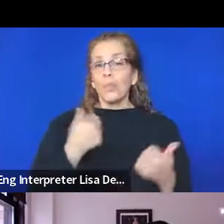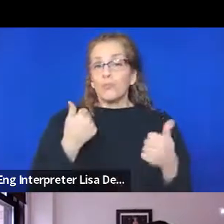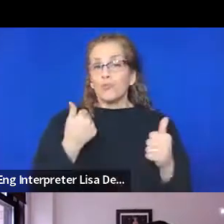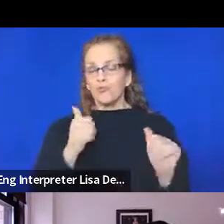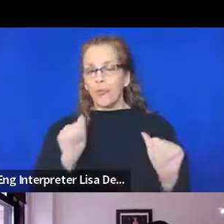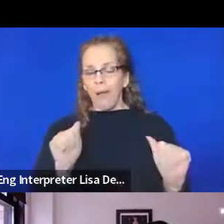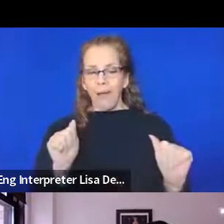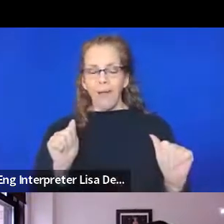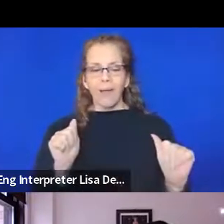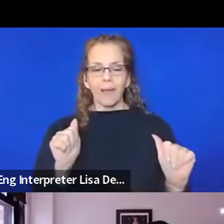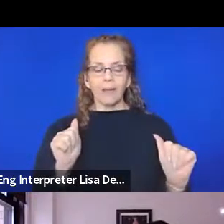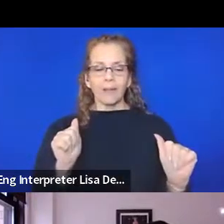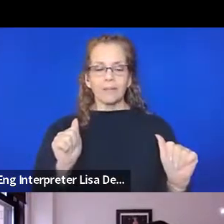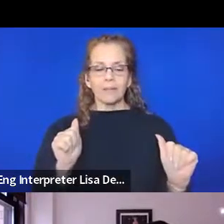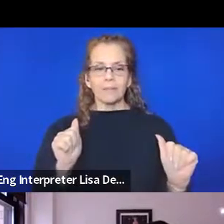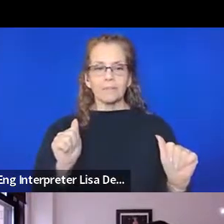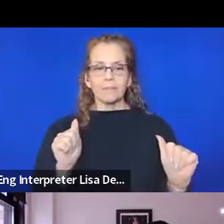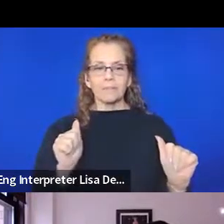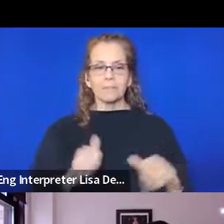like